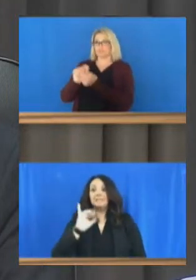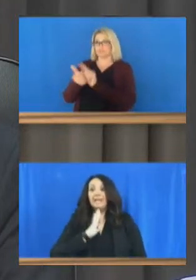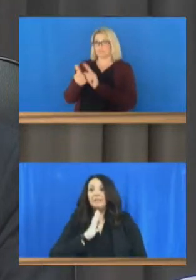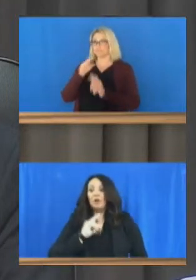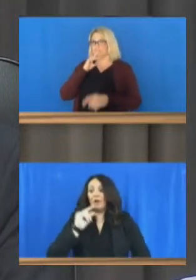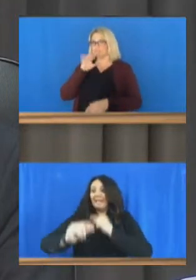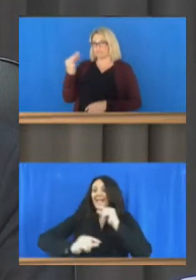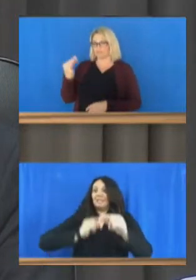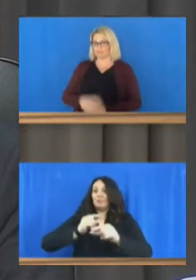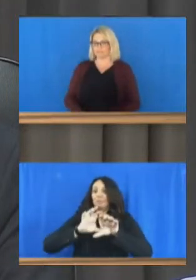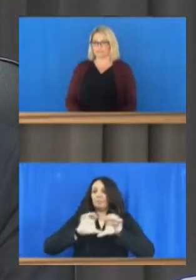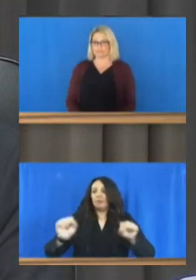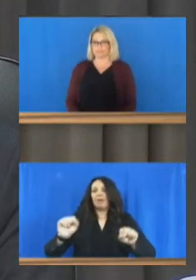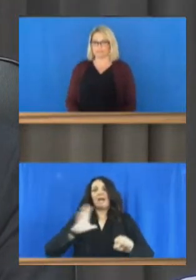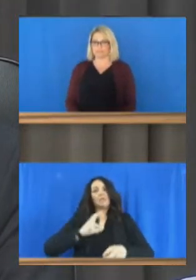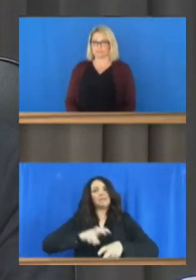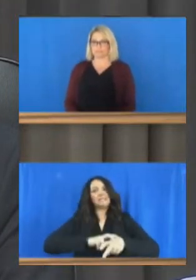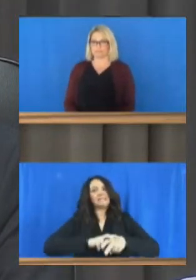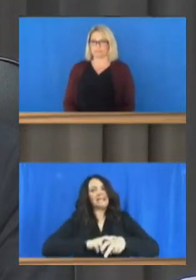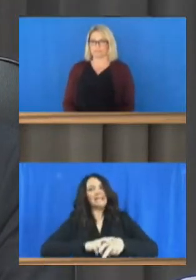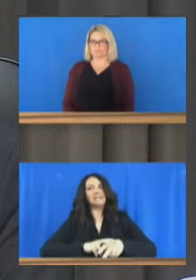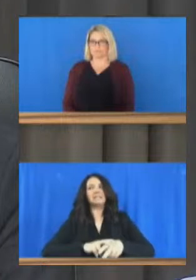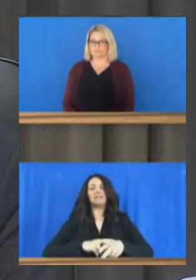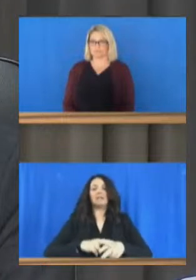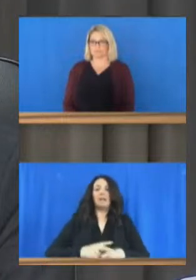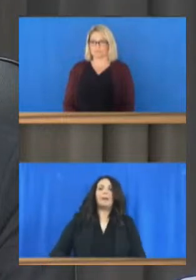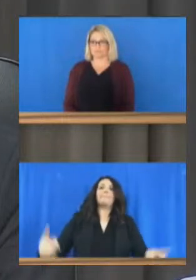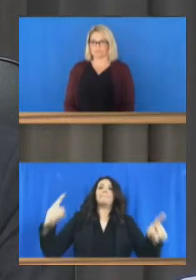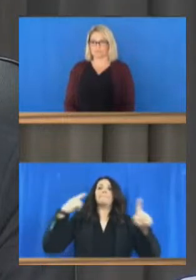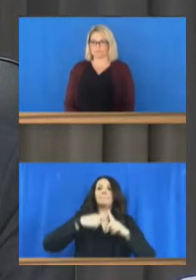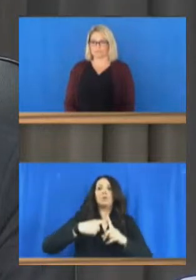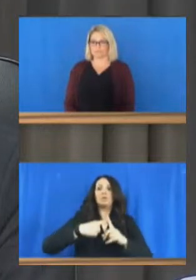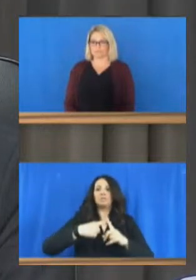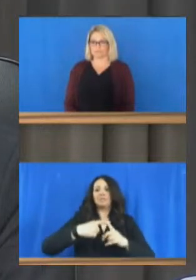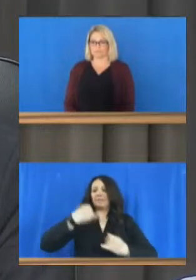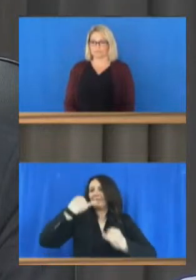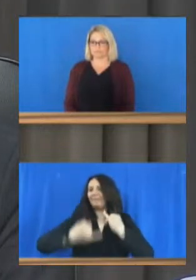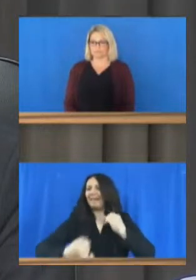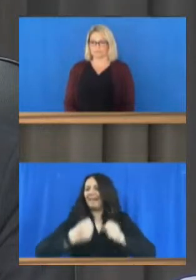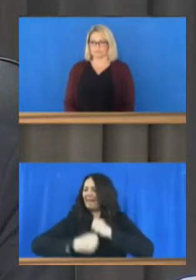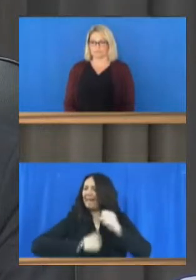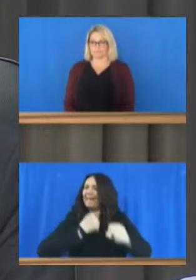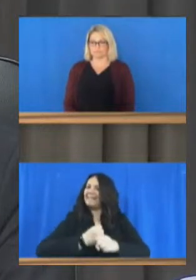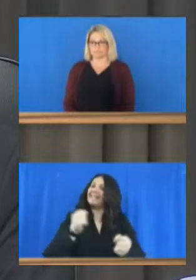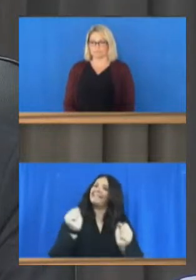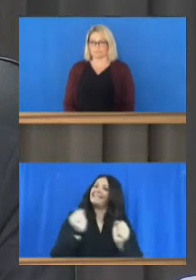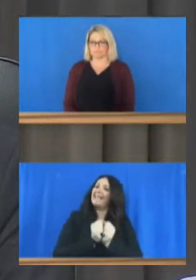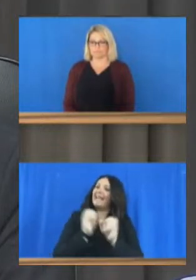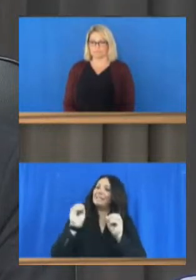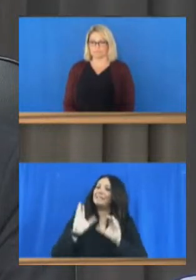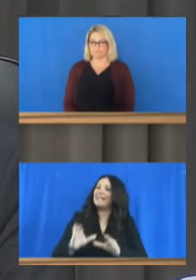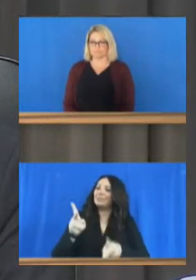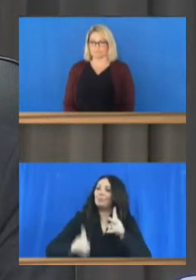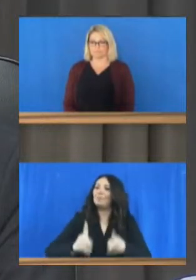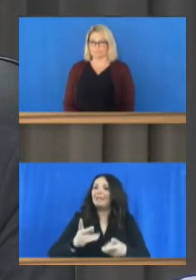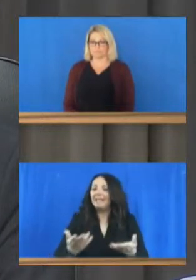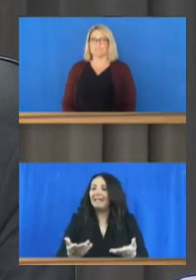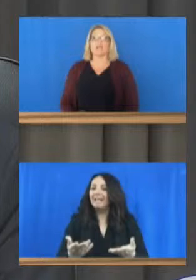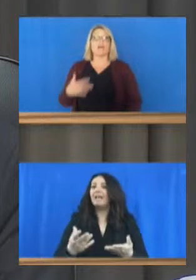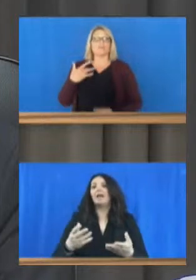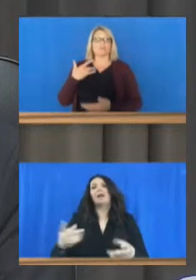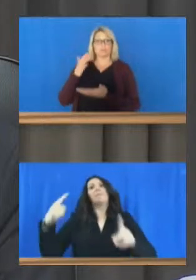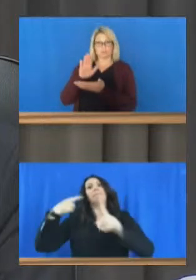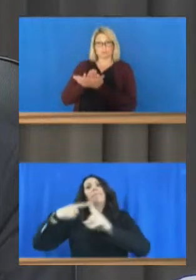of their grads. We talk about safe grad ceremonies around having alcohol and drug-free grad ceremonies. Let's try and make sure we have COVID-free grad ceremonies this